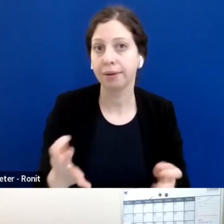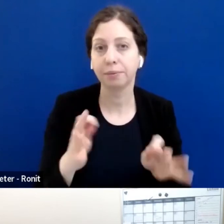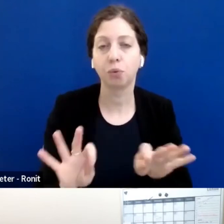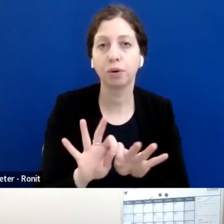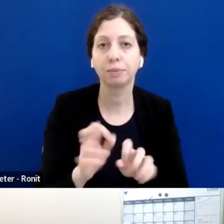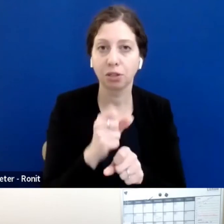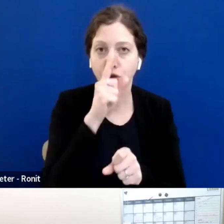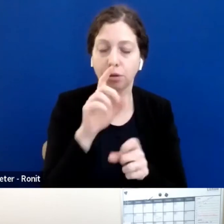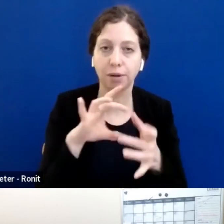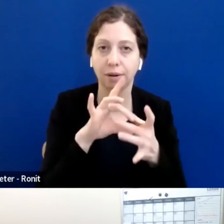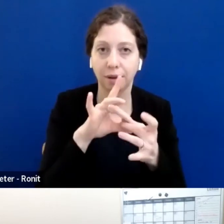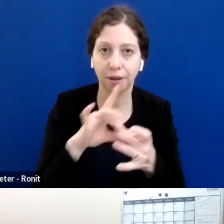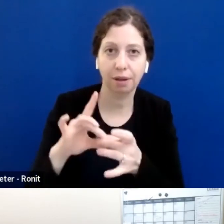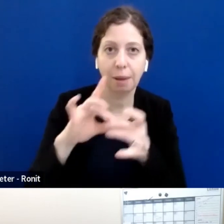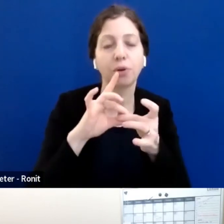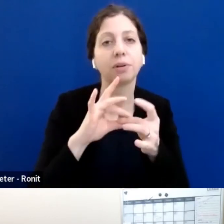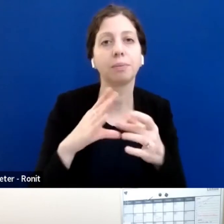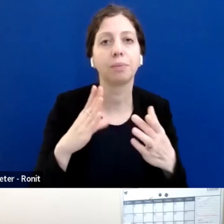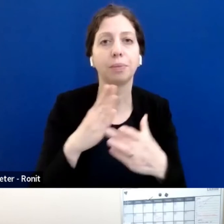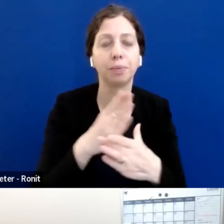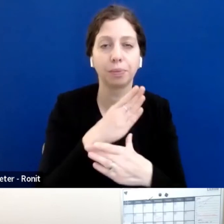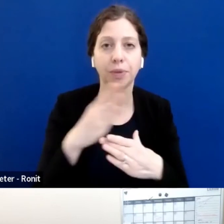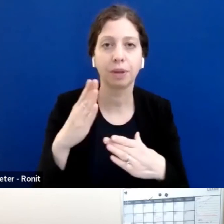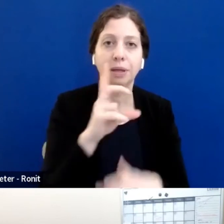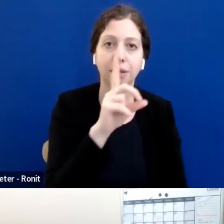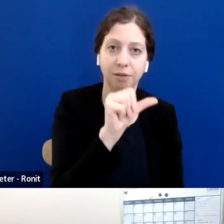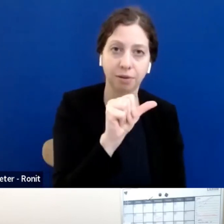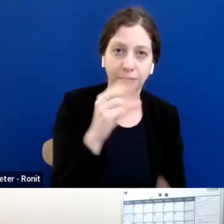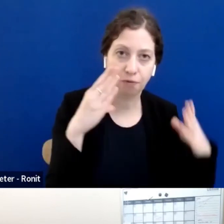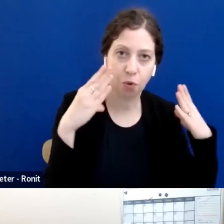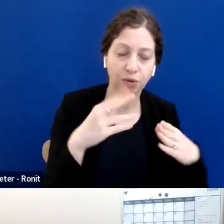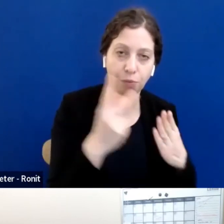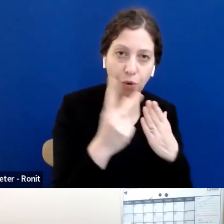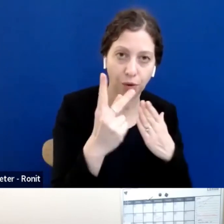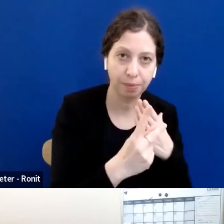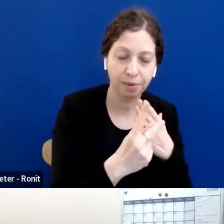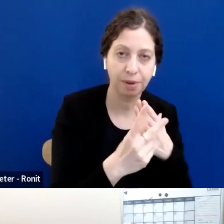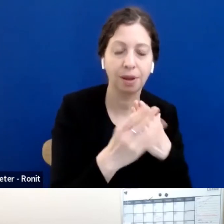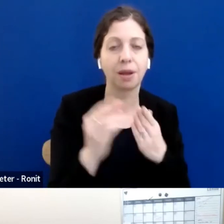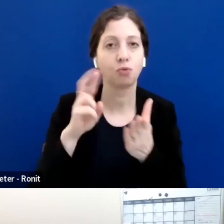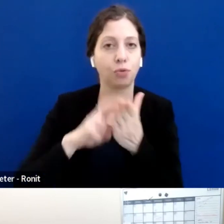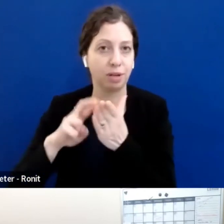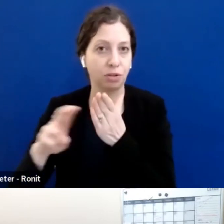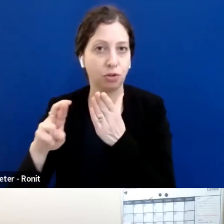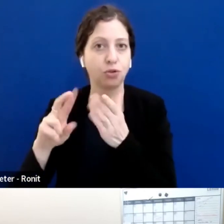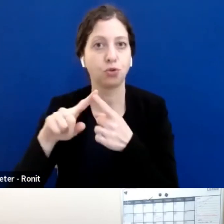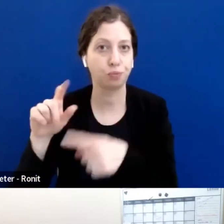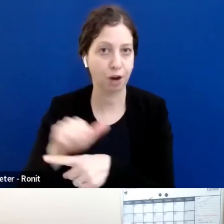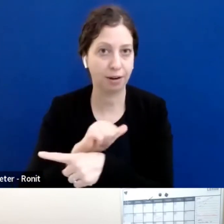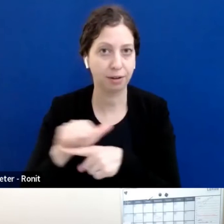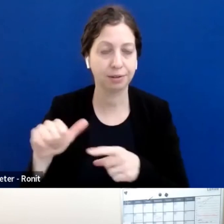ensuring collaborations between disability-focused programs and research to practice. And